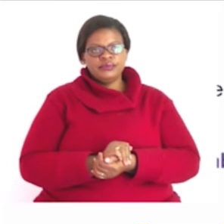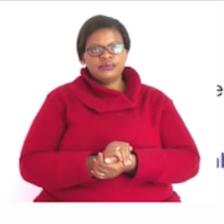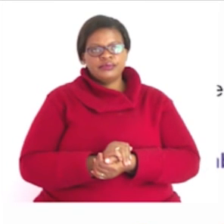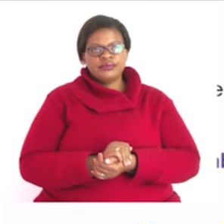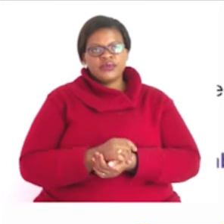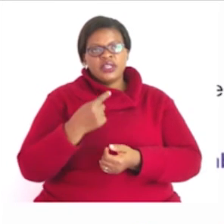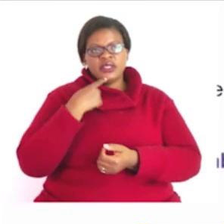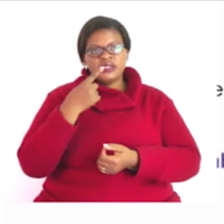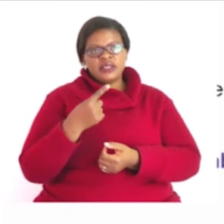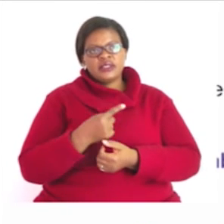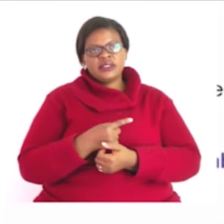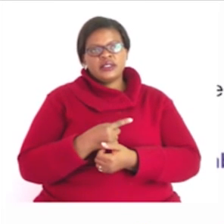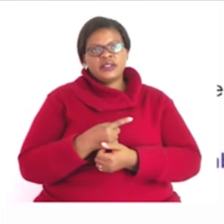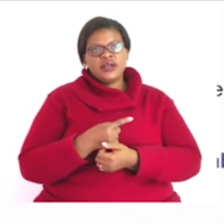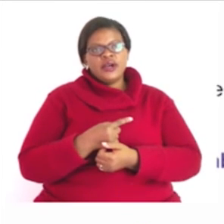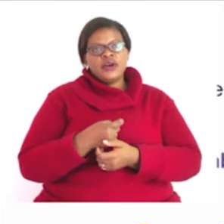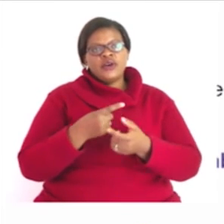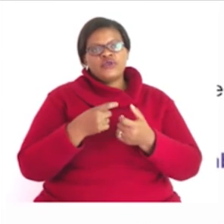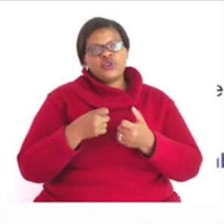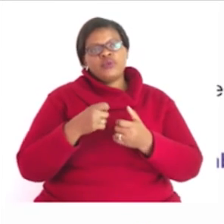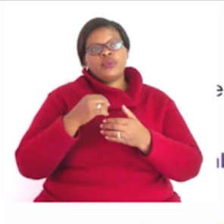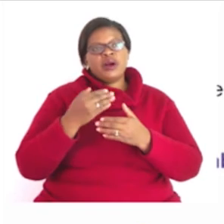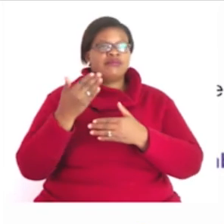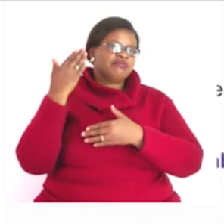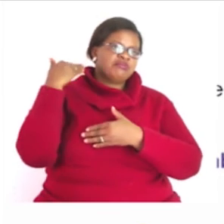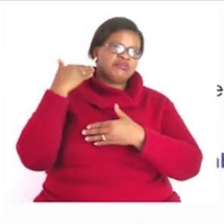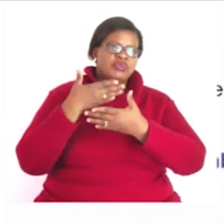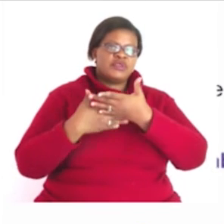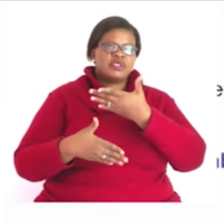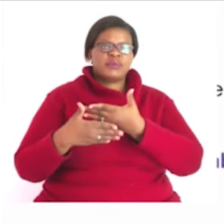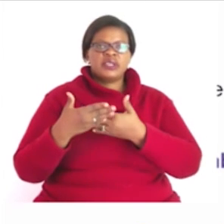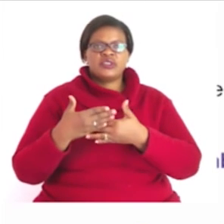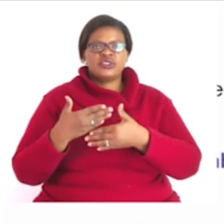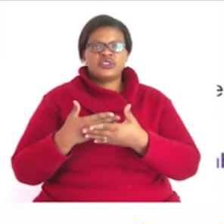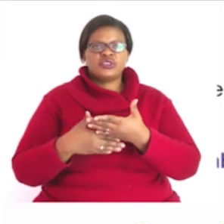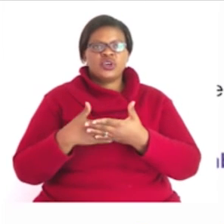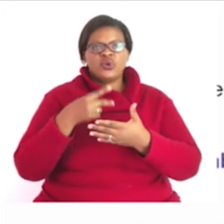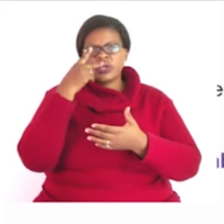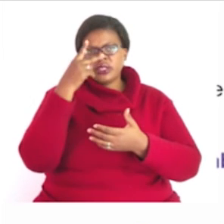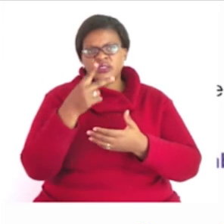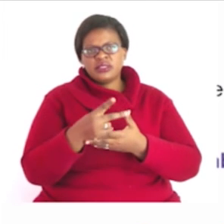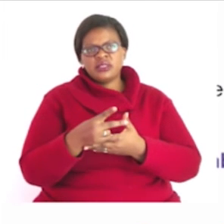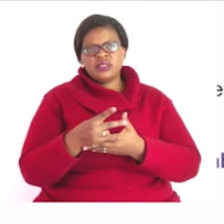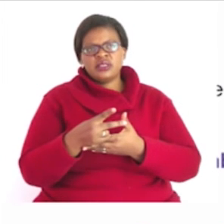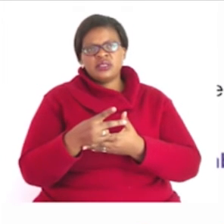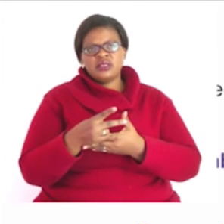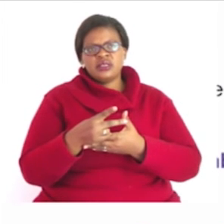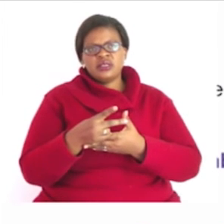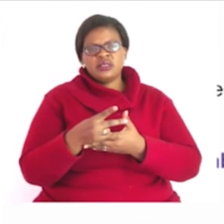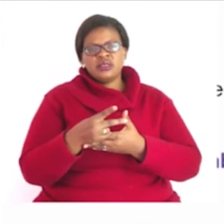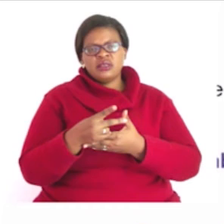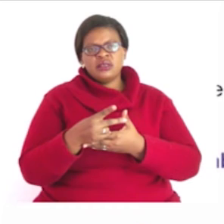it says, from the above, we can establish 3 important factors, or at least from the